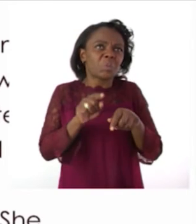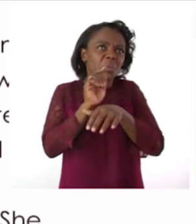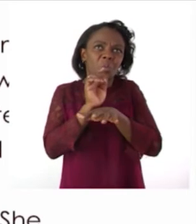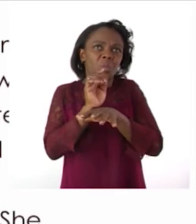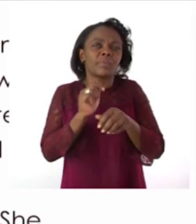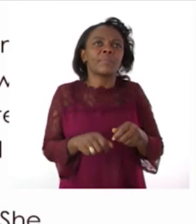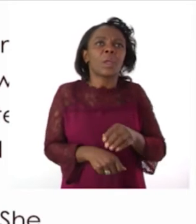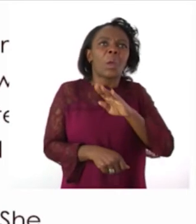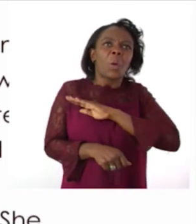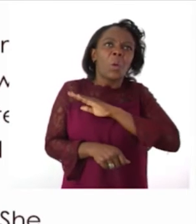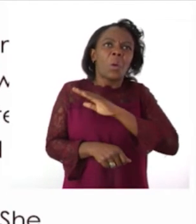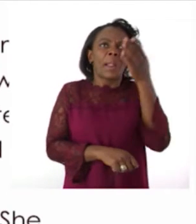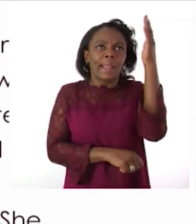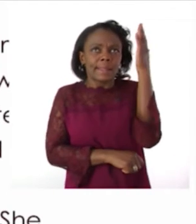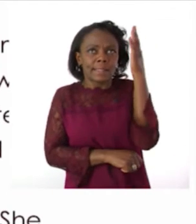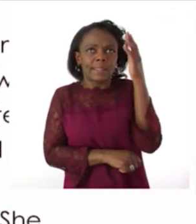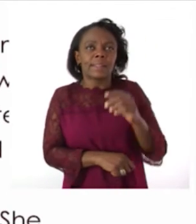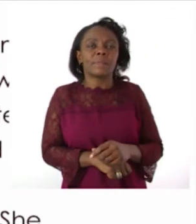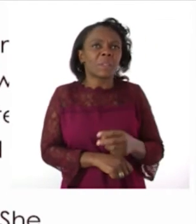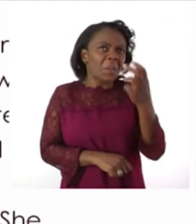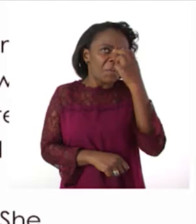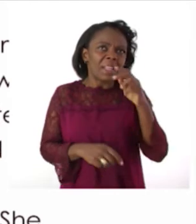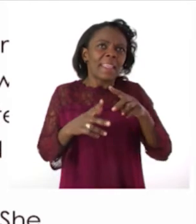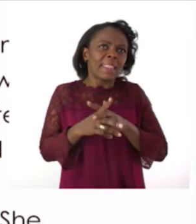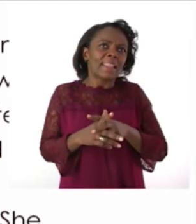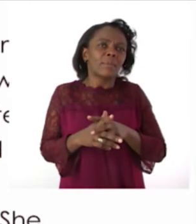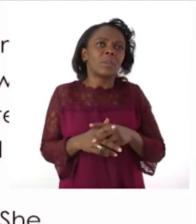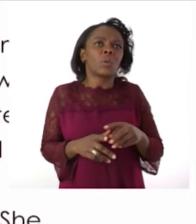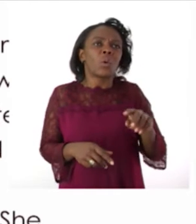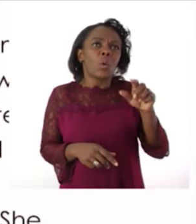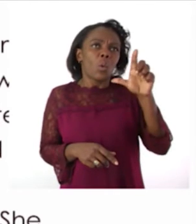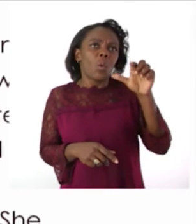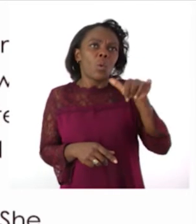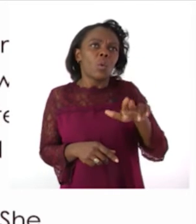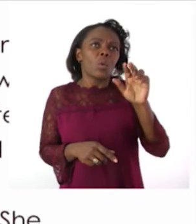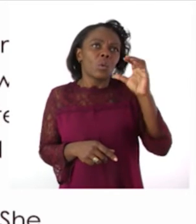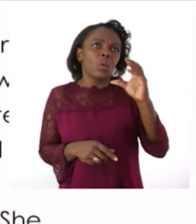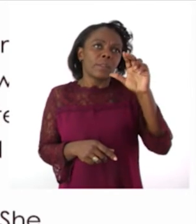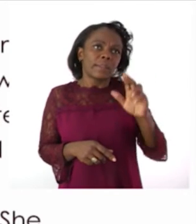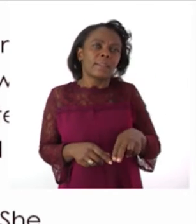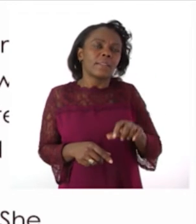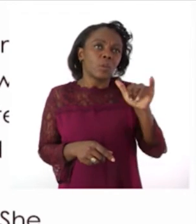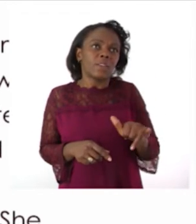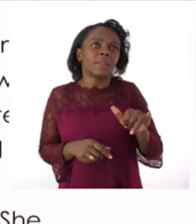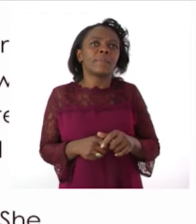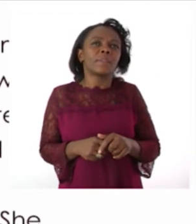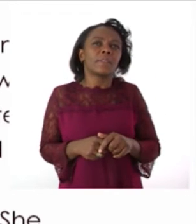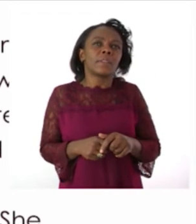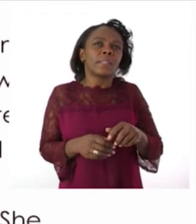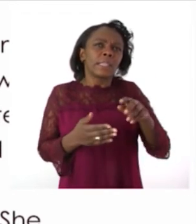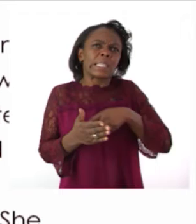to Lucy. She slipped on a stone, and down she went into the water. How we both